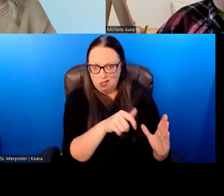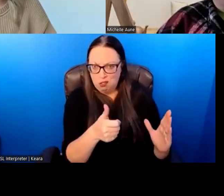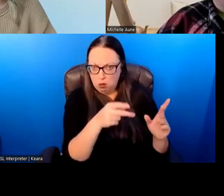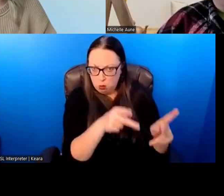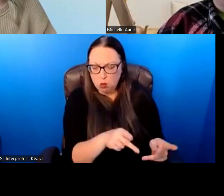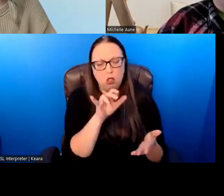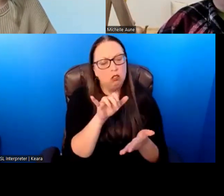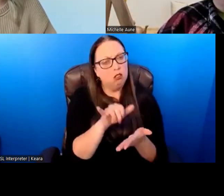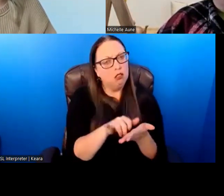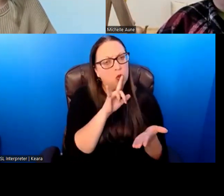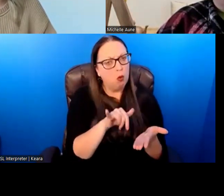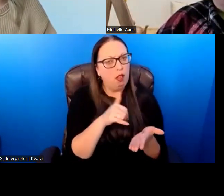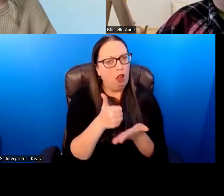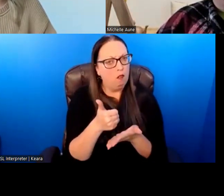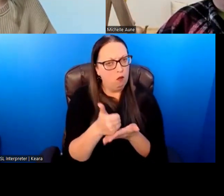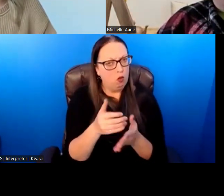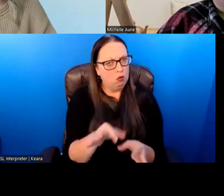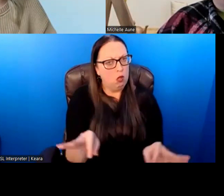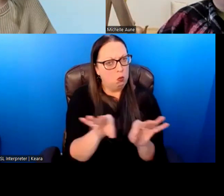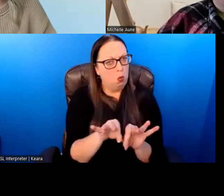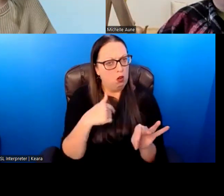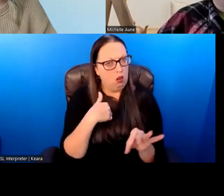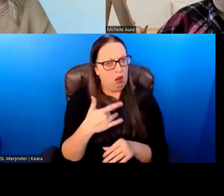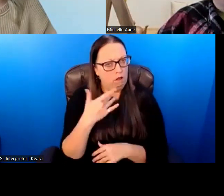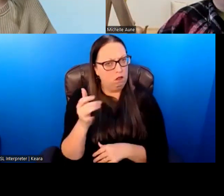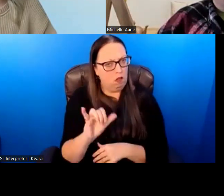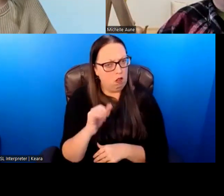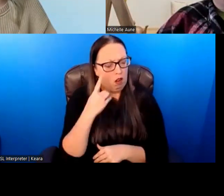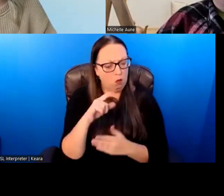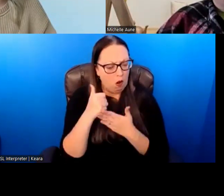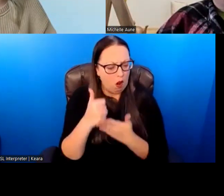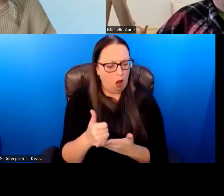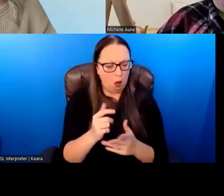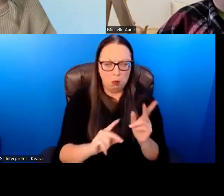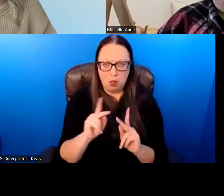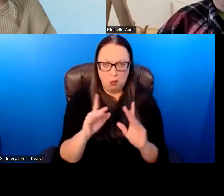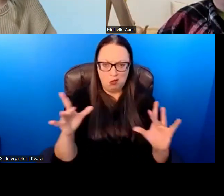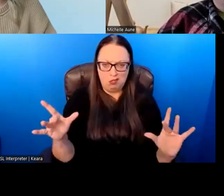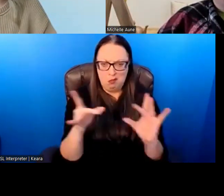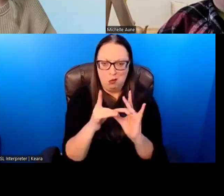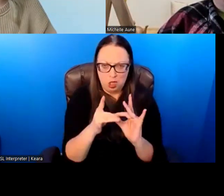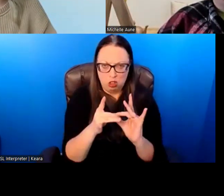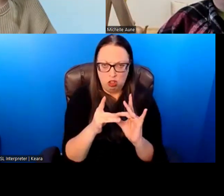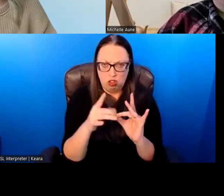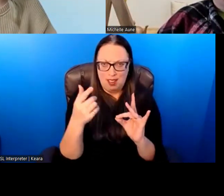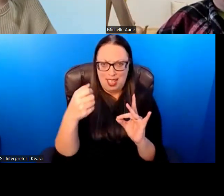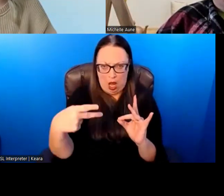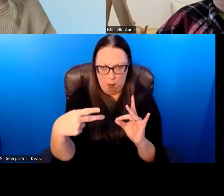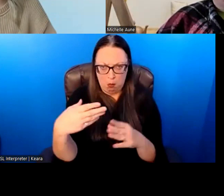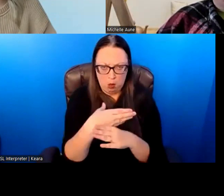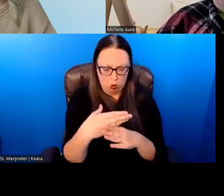that's been really, really critical, I think, in terms of being able to help people bridge that gap between when